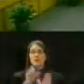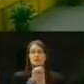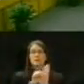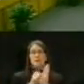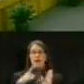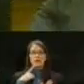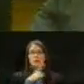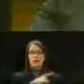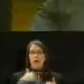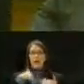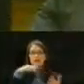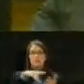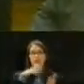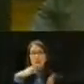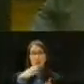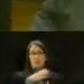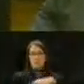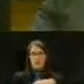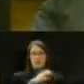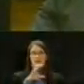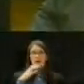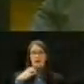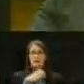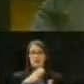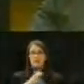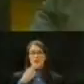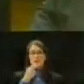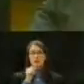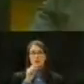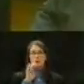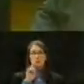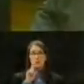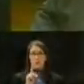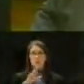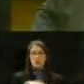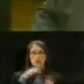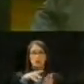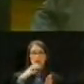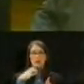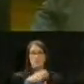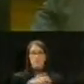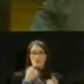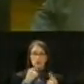study committee, and they're trying to put some teeth in this. Could we go to the News Sentinel